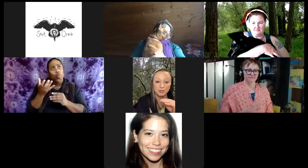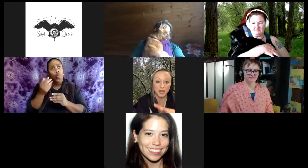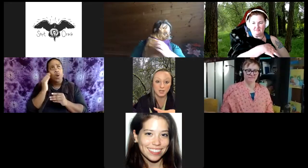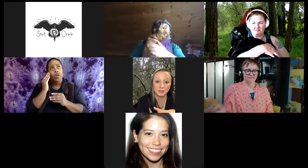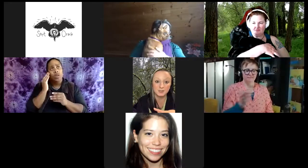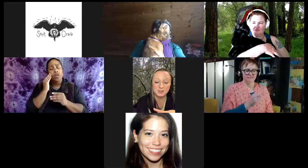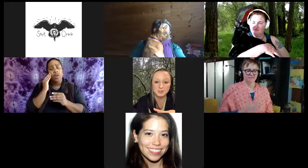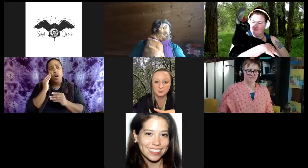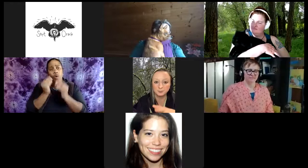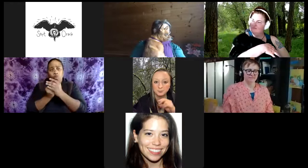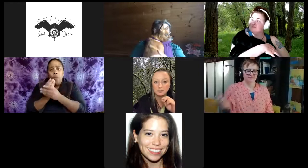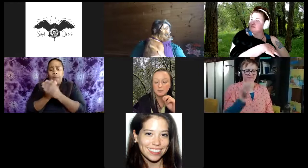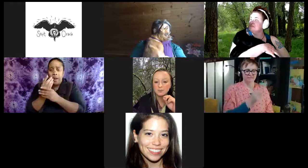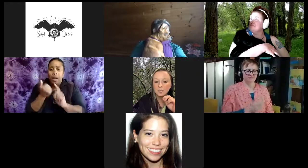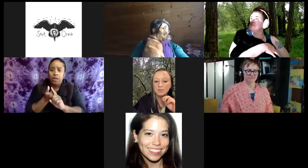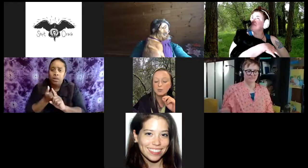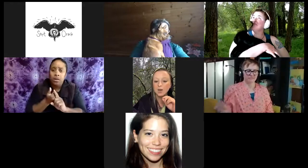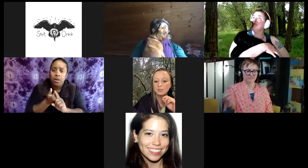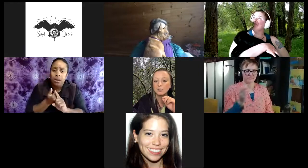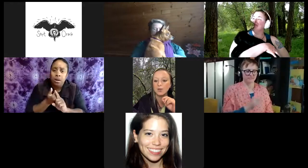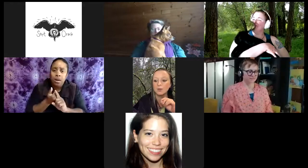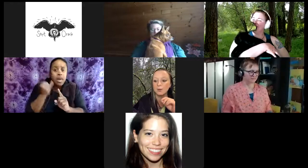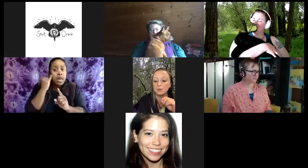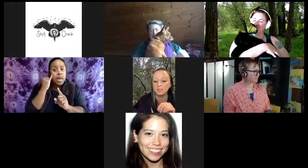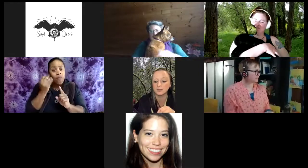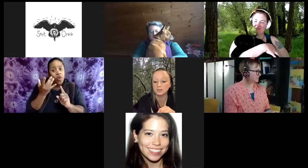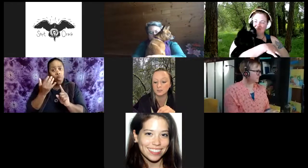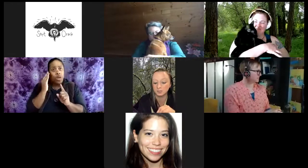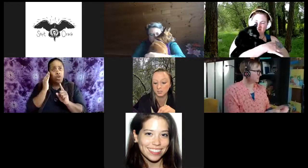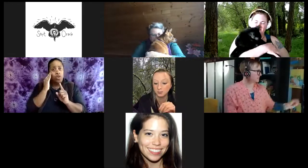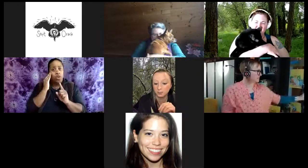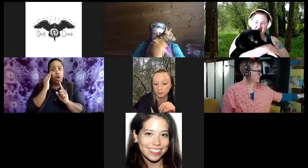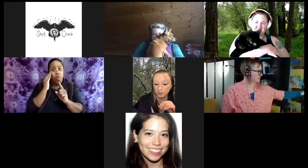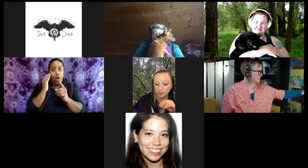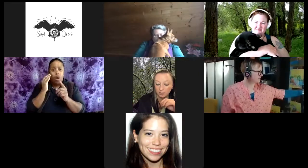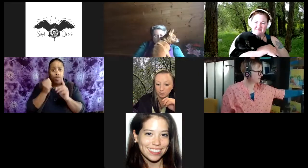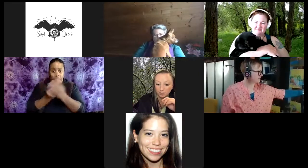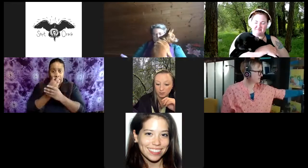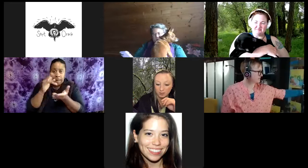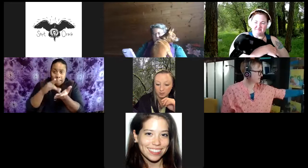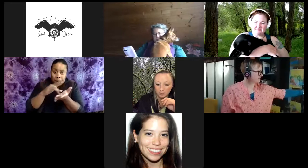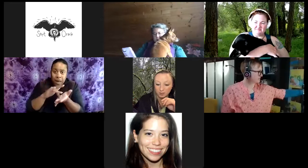the plants and you want to know them medicinally,